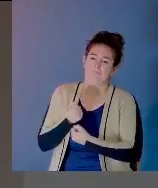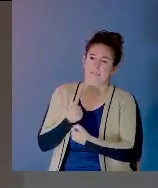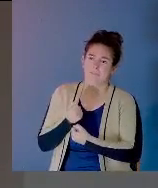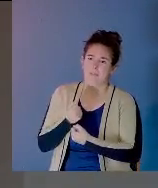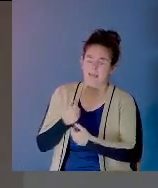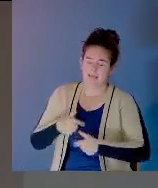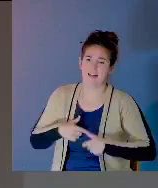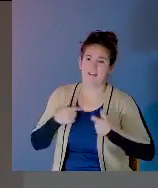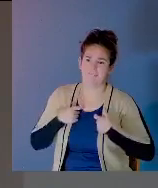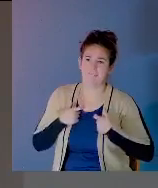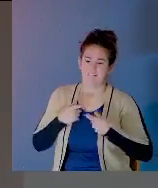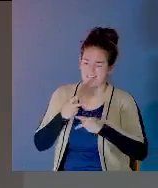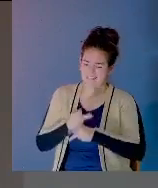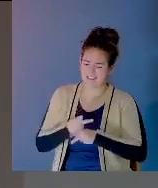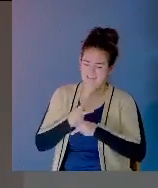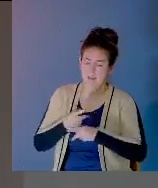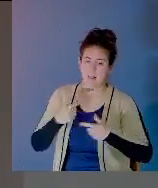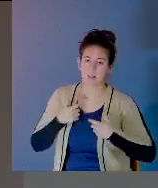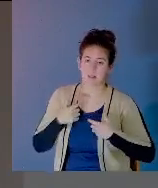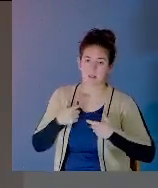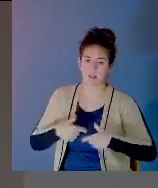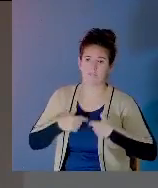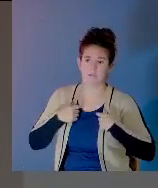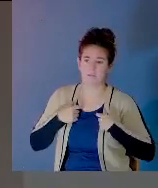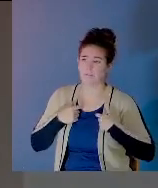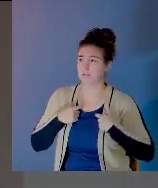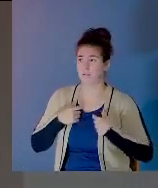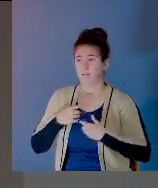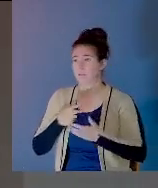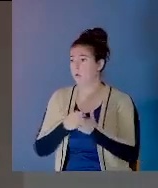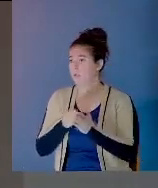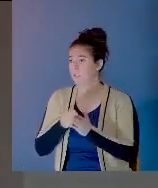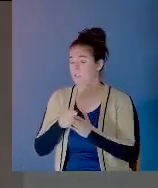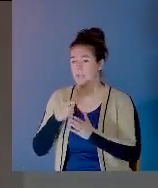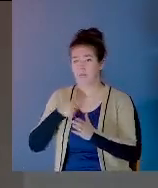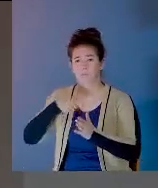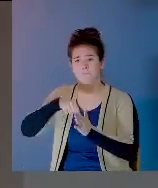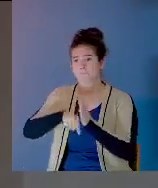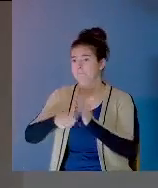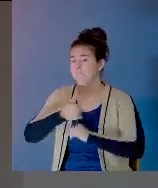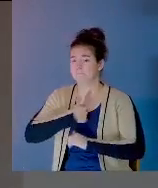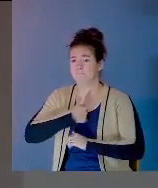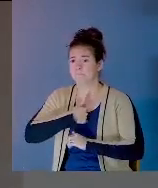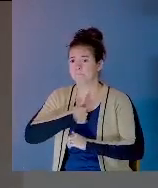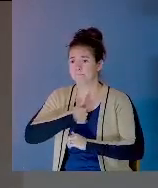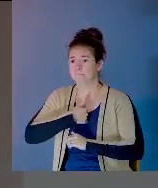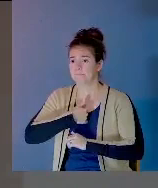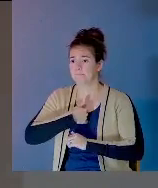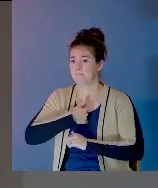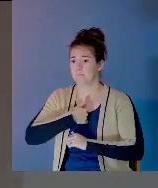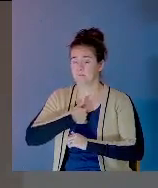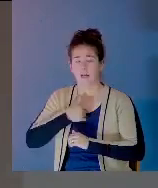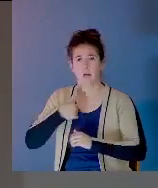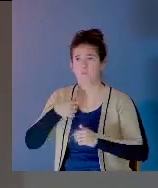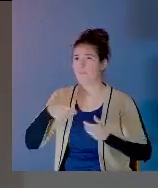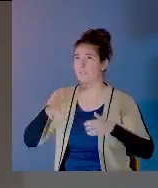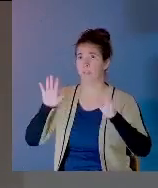tell you the truth, I was near suicide. I wanted just to end it. It was awful.